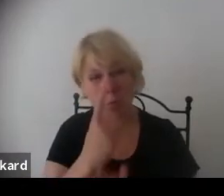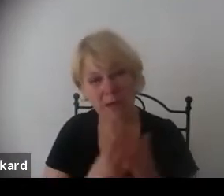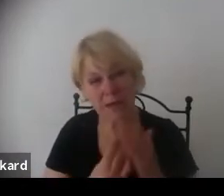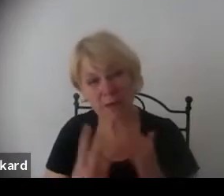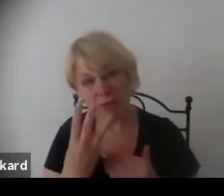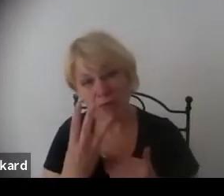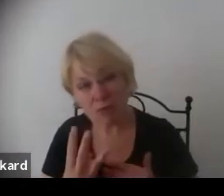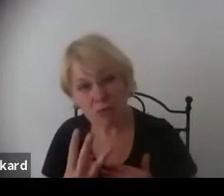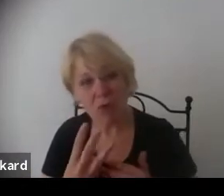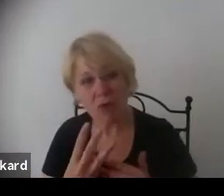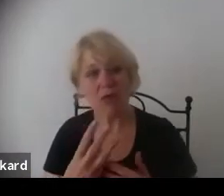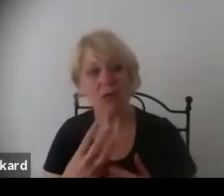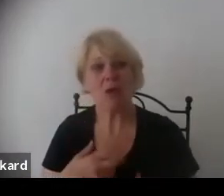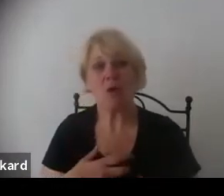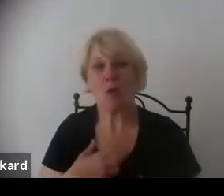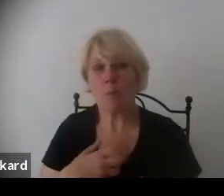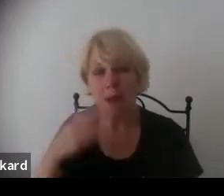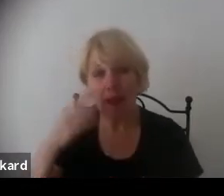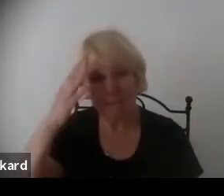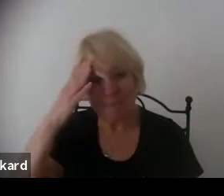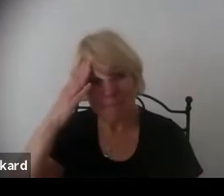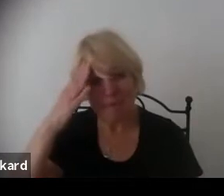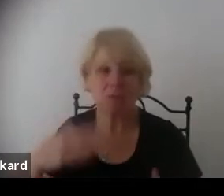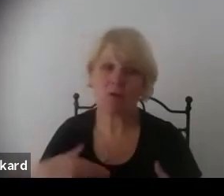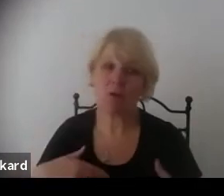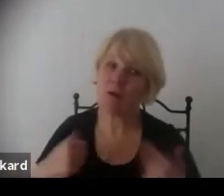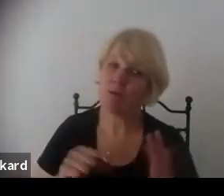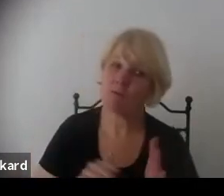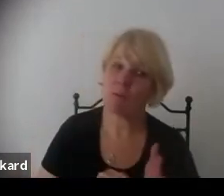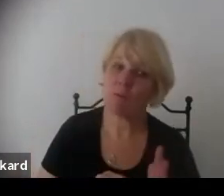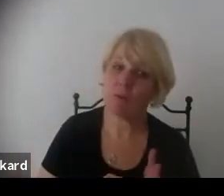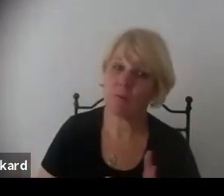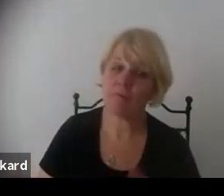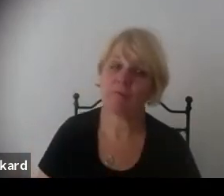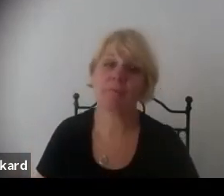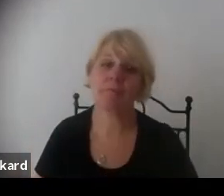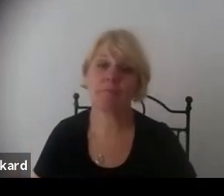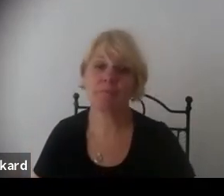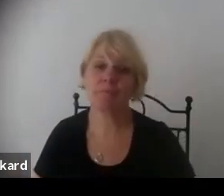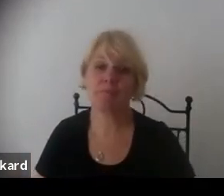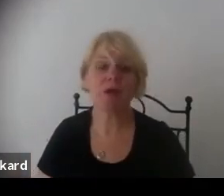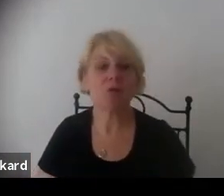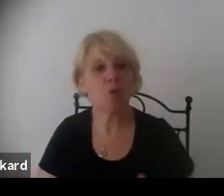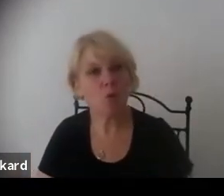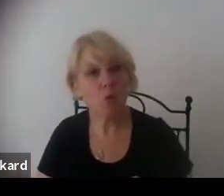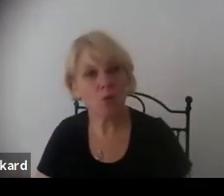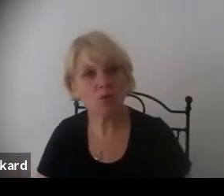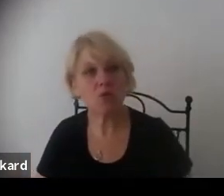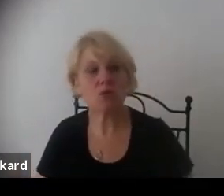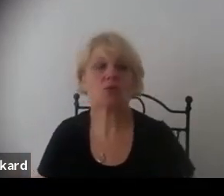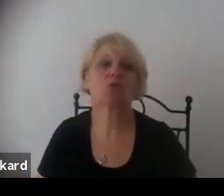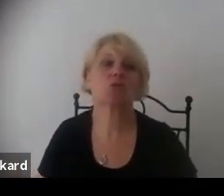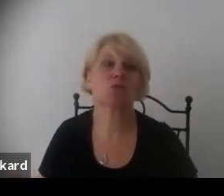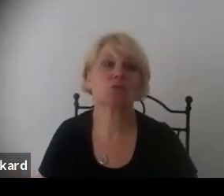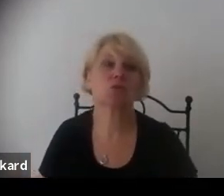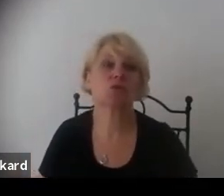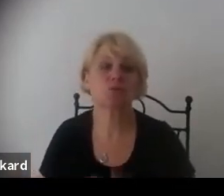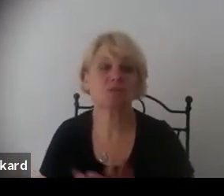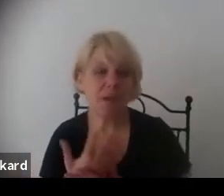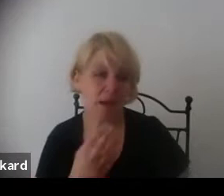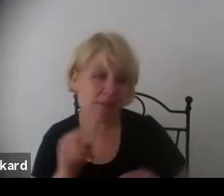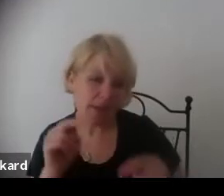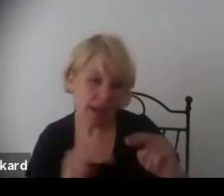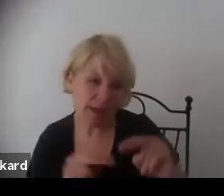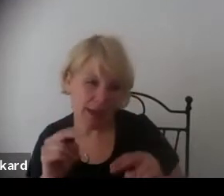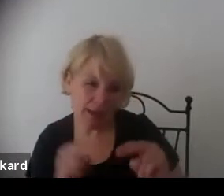quite significant. And it's interesting also that we're just developing analysis around another report that we're working on, and this